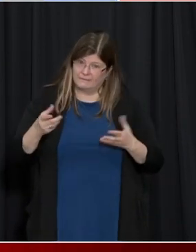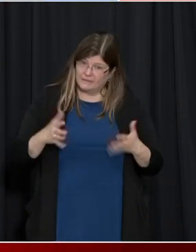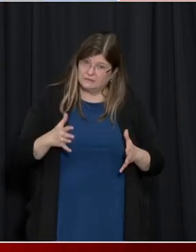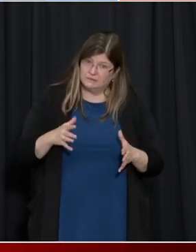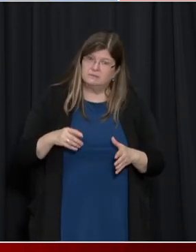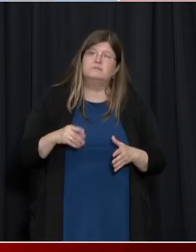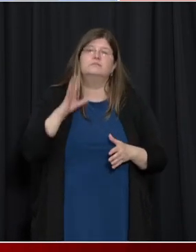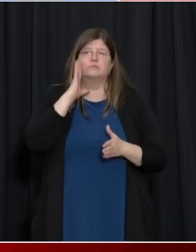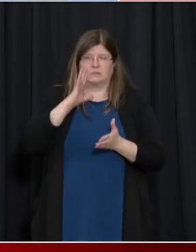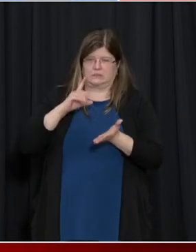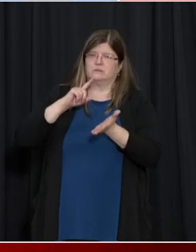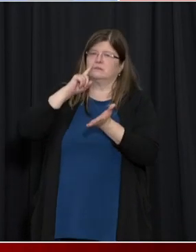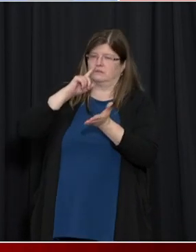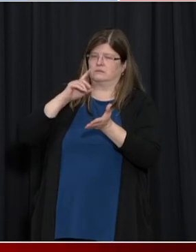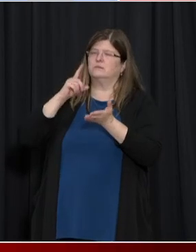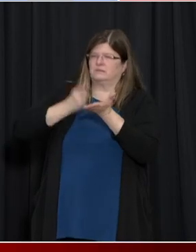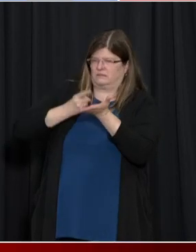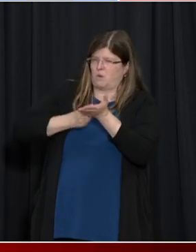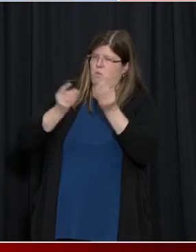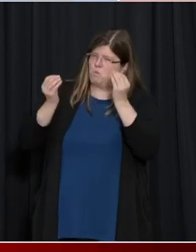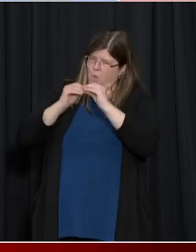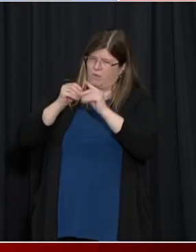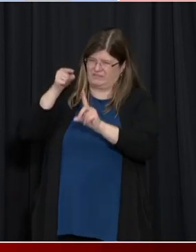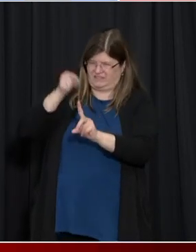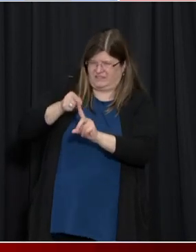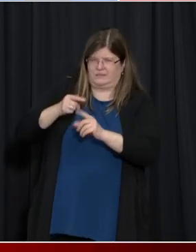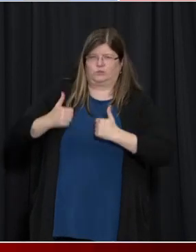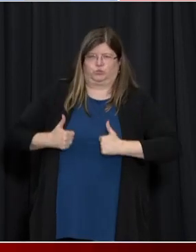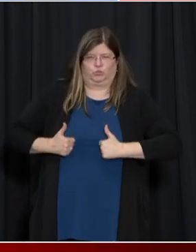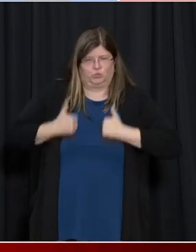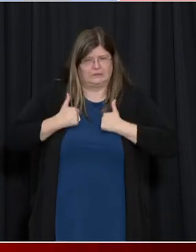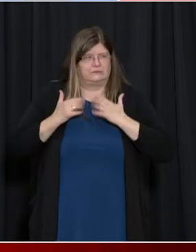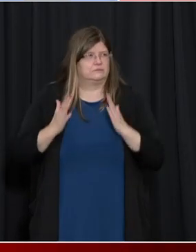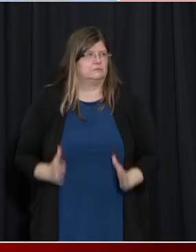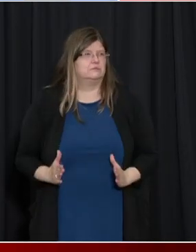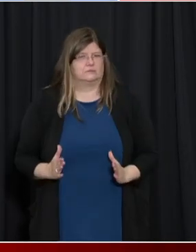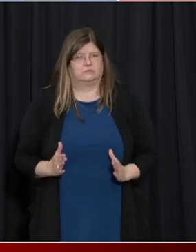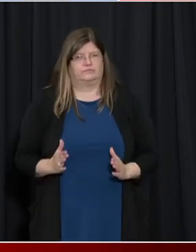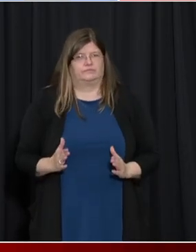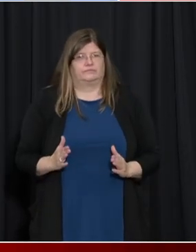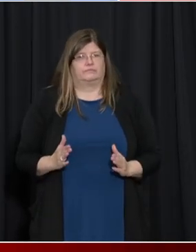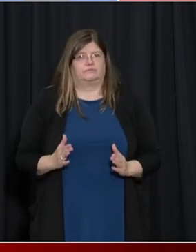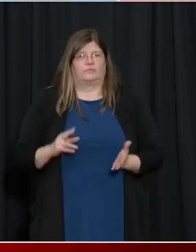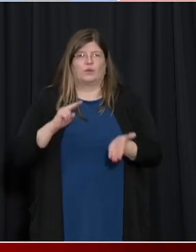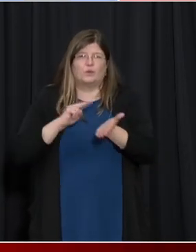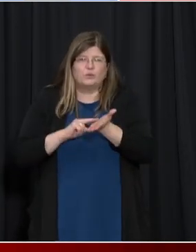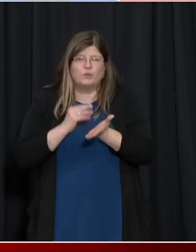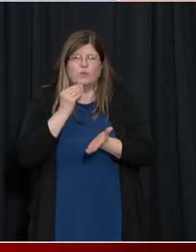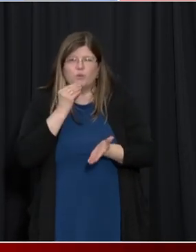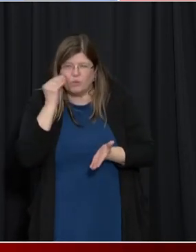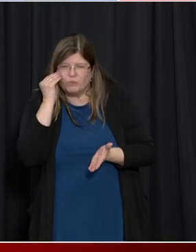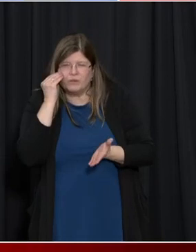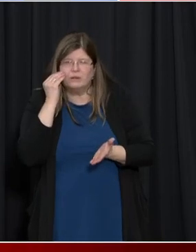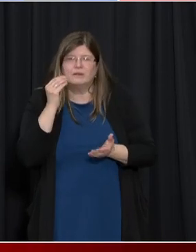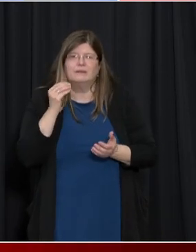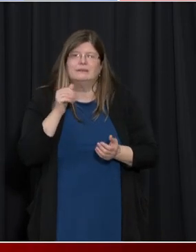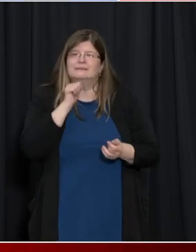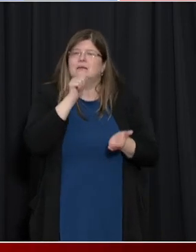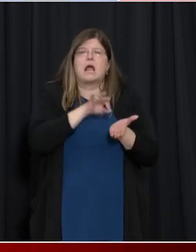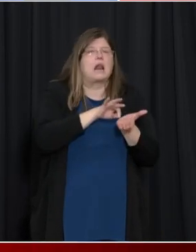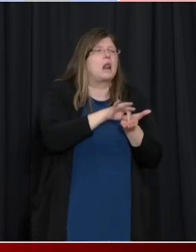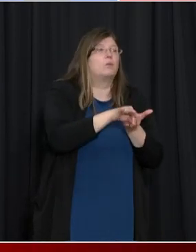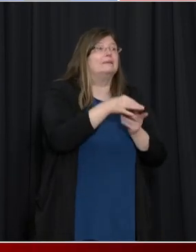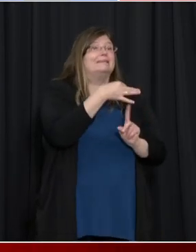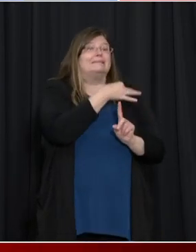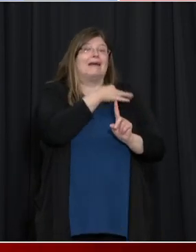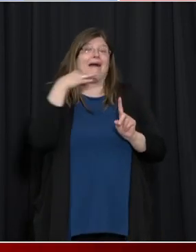track for our internal processes and awareness the staff-related cases, it should be noted that the majority